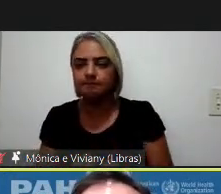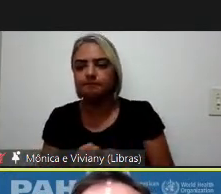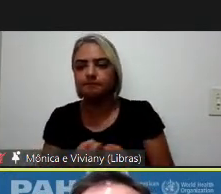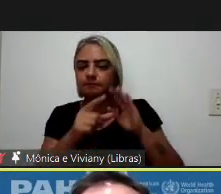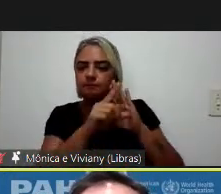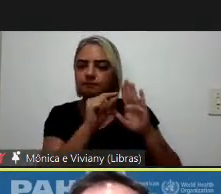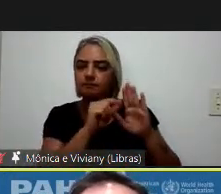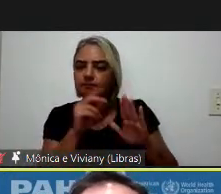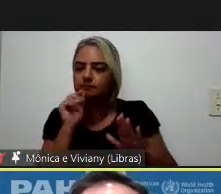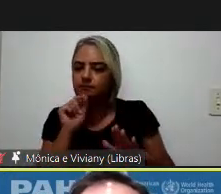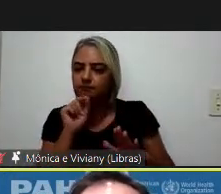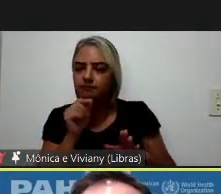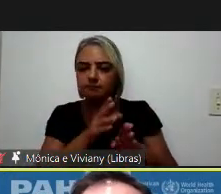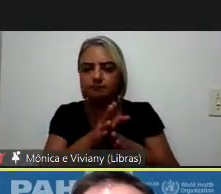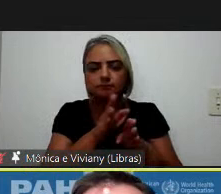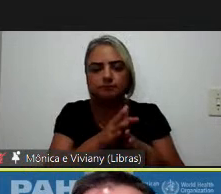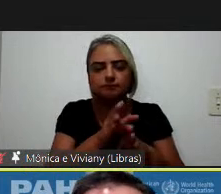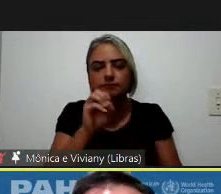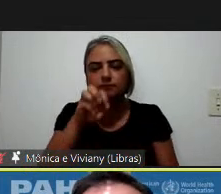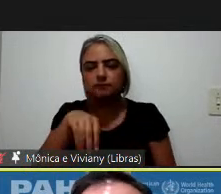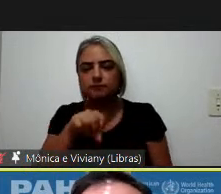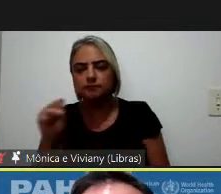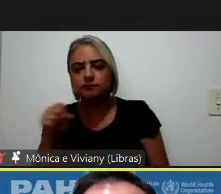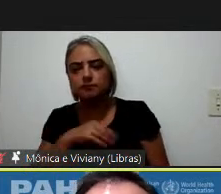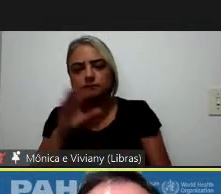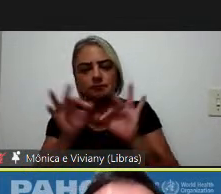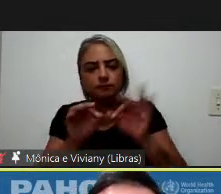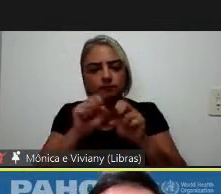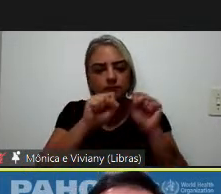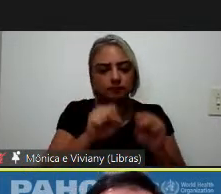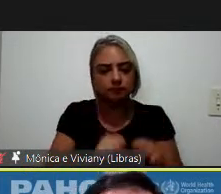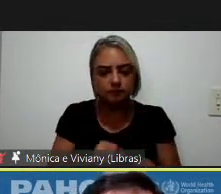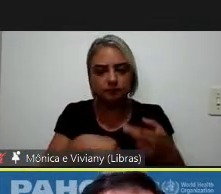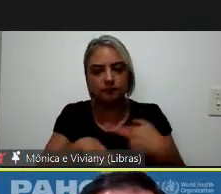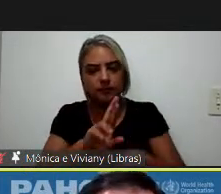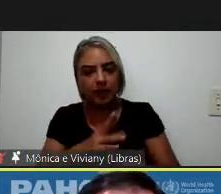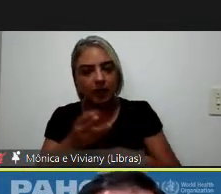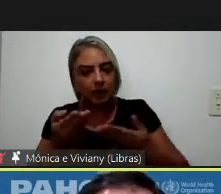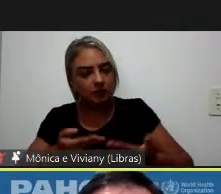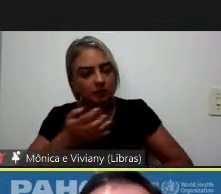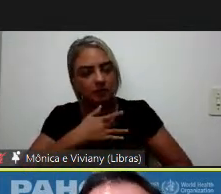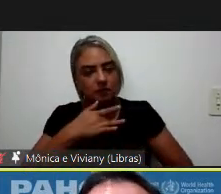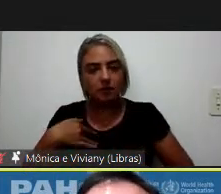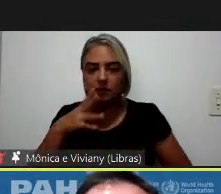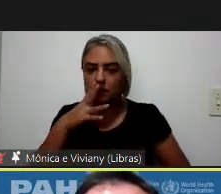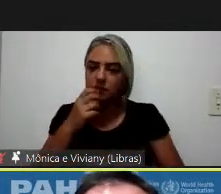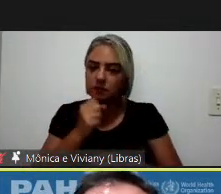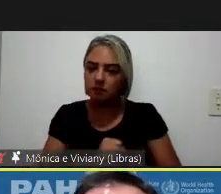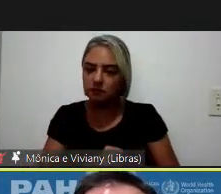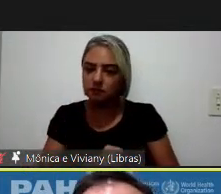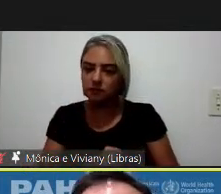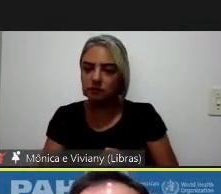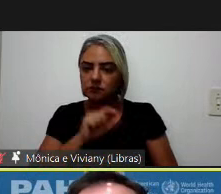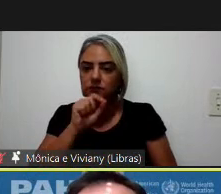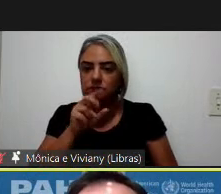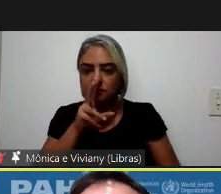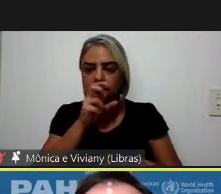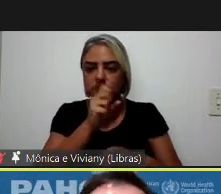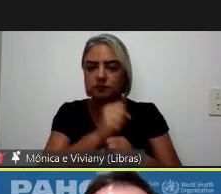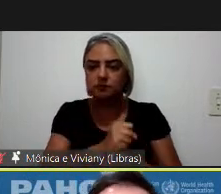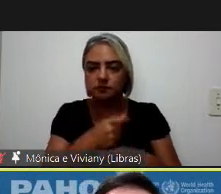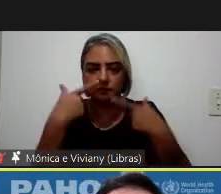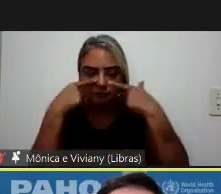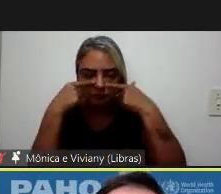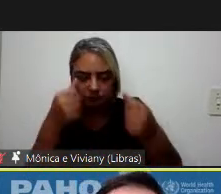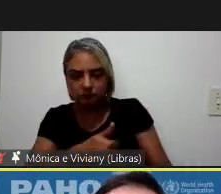efforts highlighted and enforced by the World Health Organization to organize the systems of health is a great